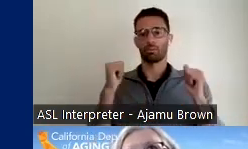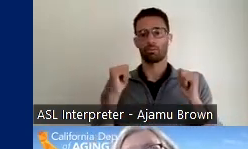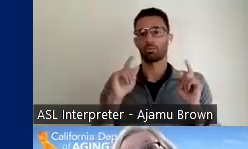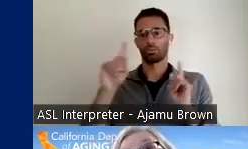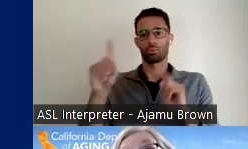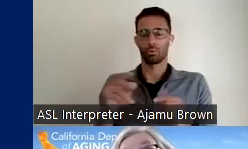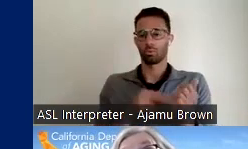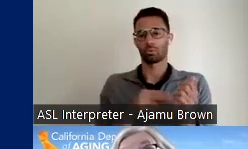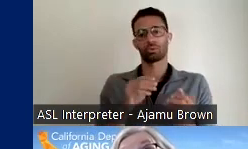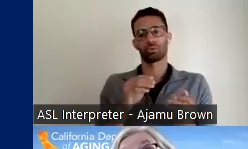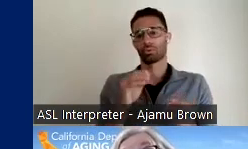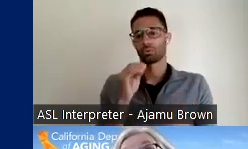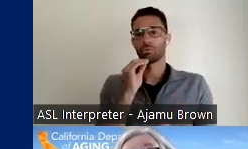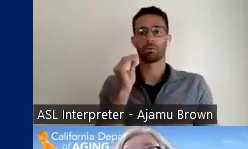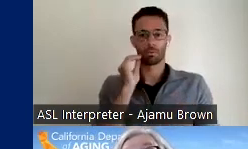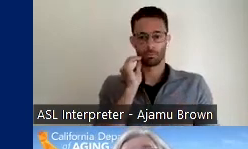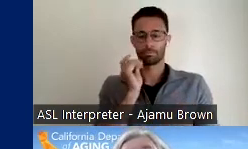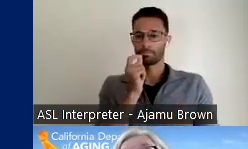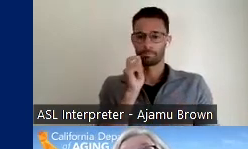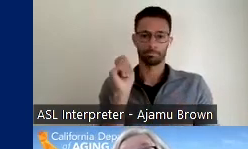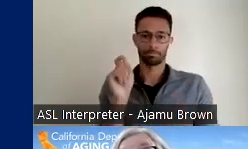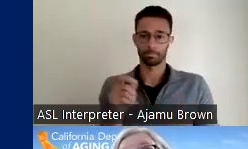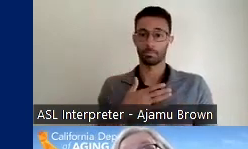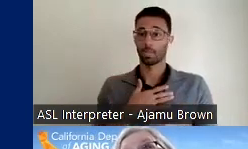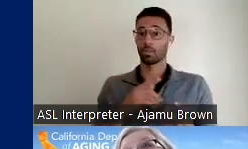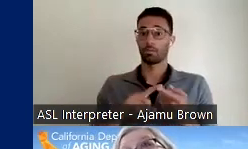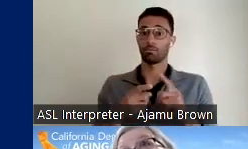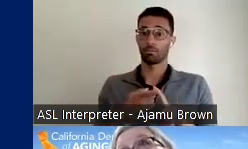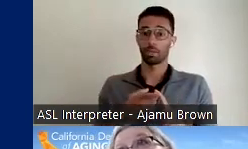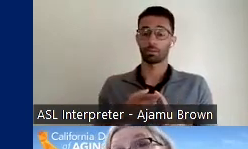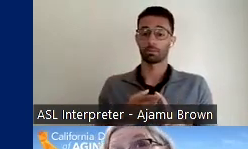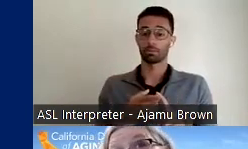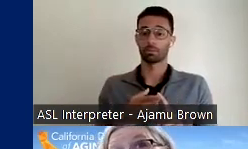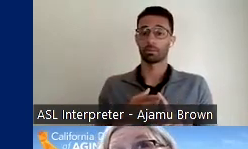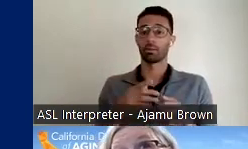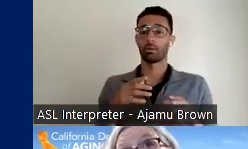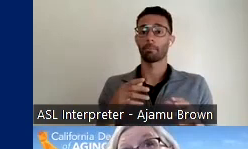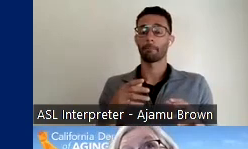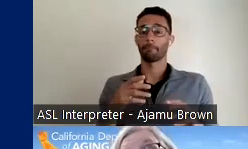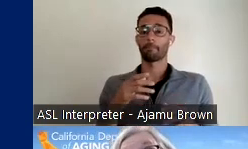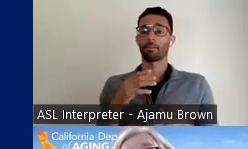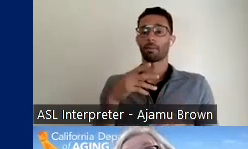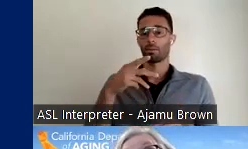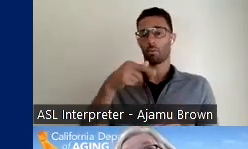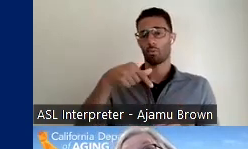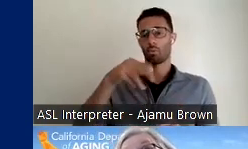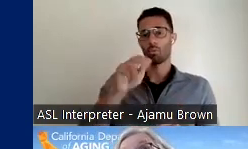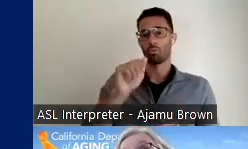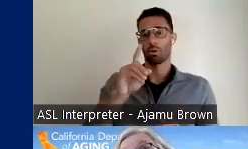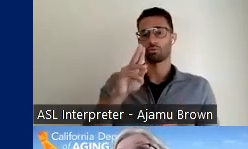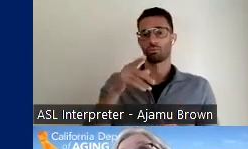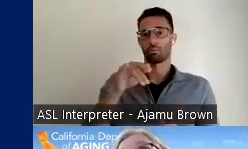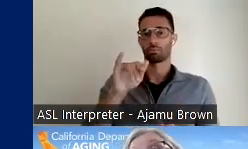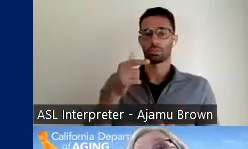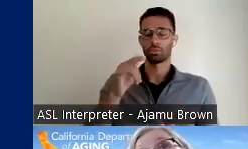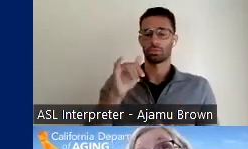go. Okay. Plain and simple. My friends, quadriplegics, they say the same thing. They won't say